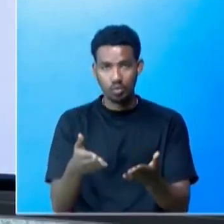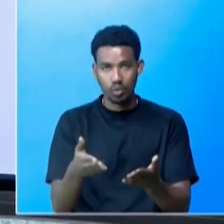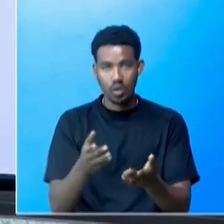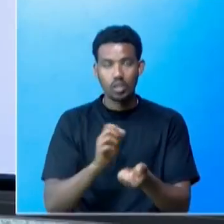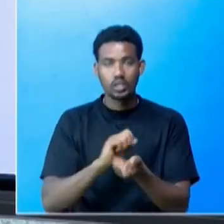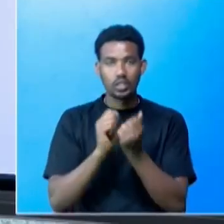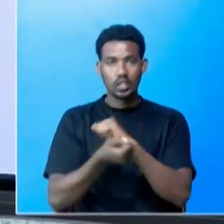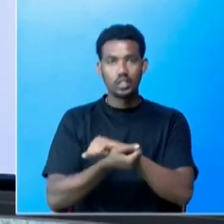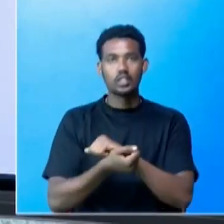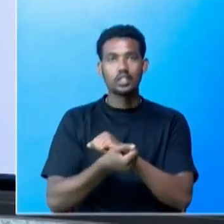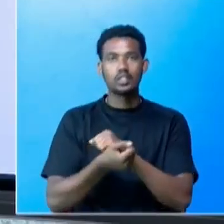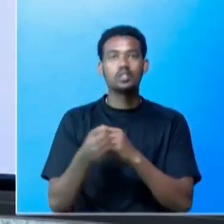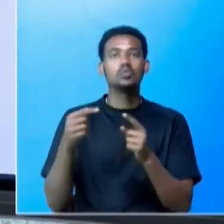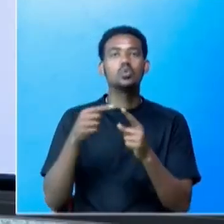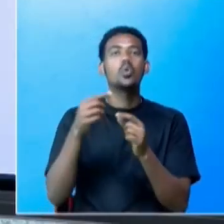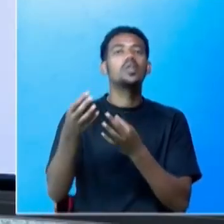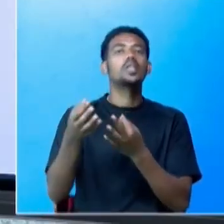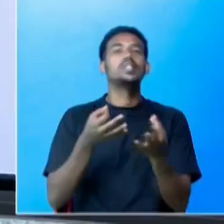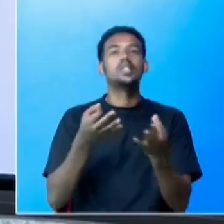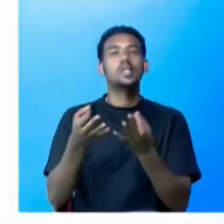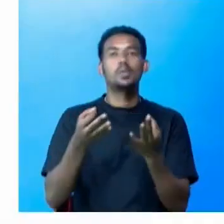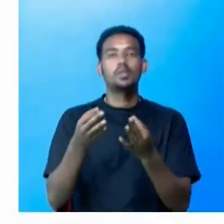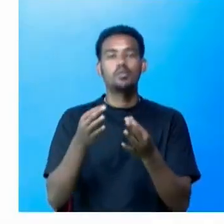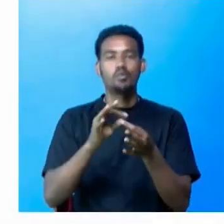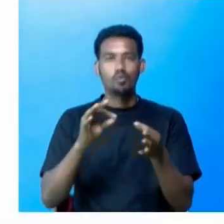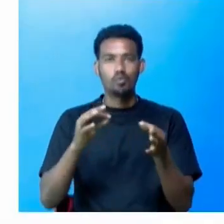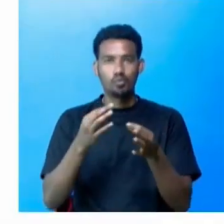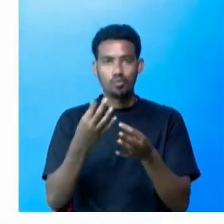with descriptive form. For example, here is,